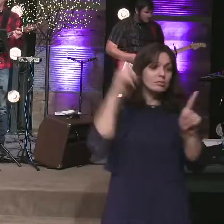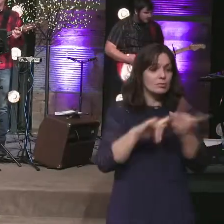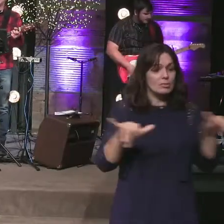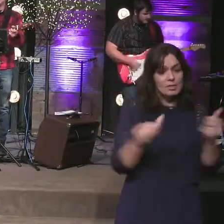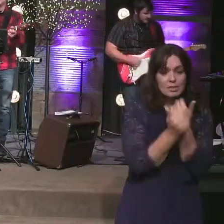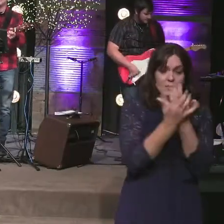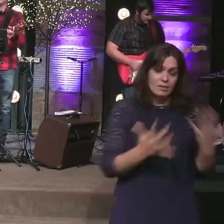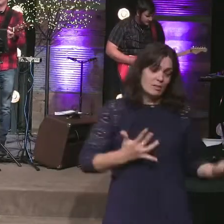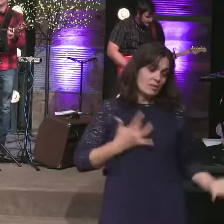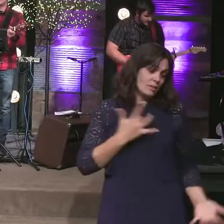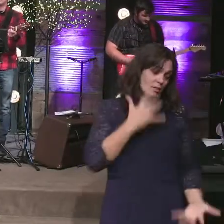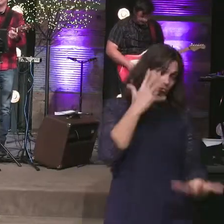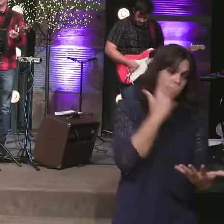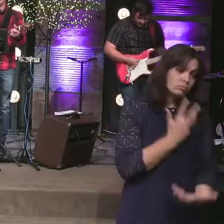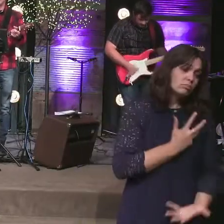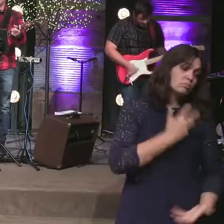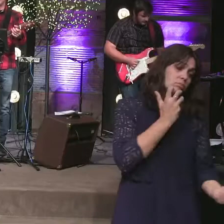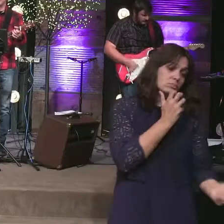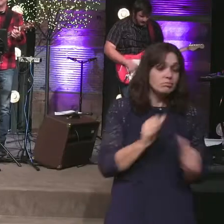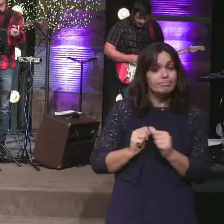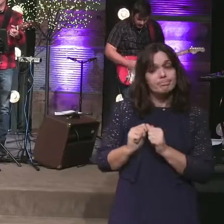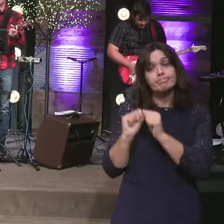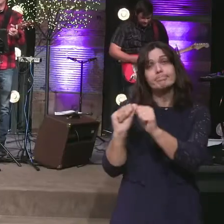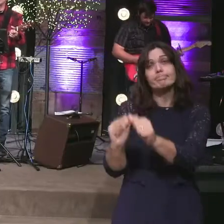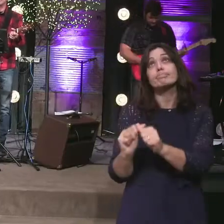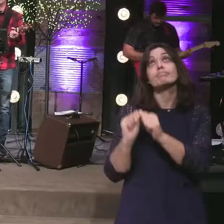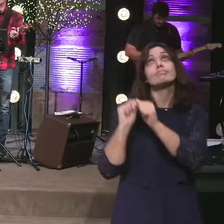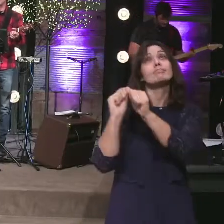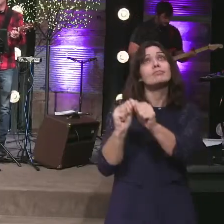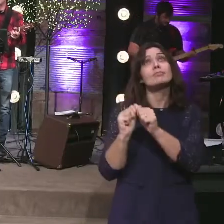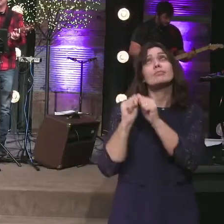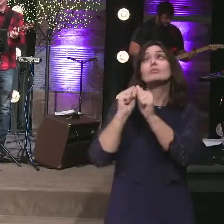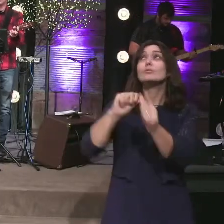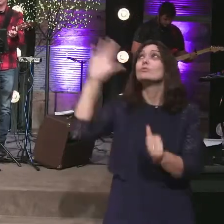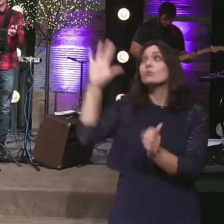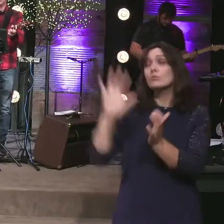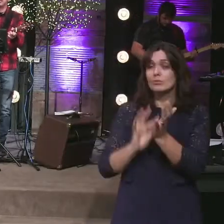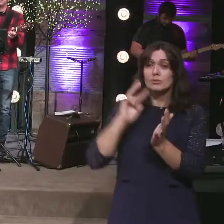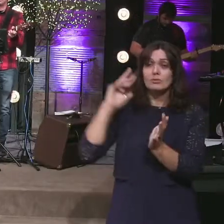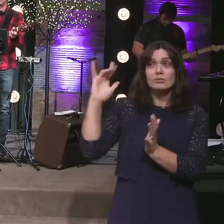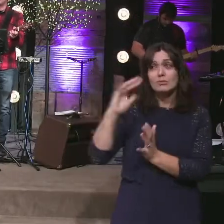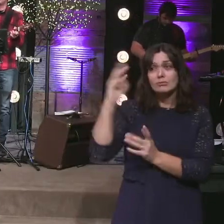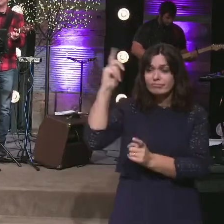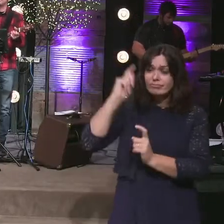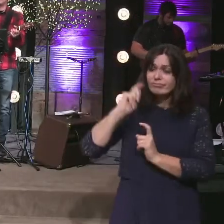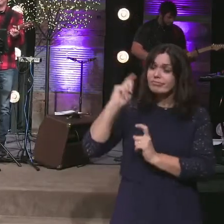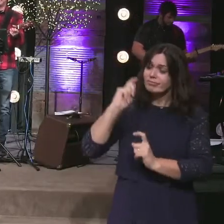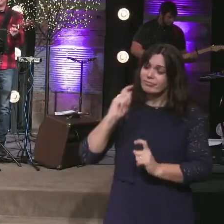Glory goes.